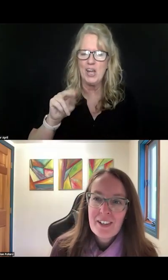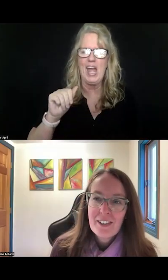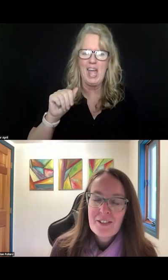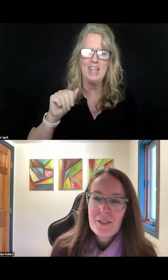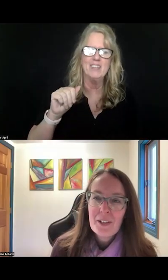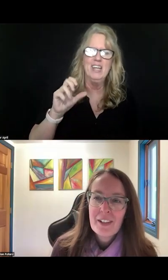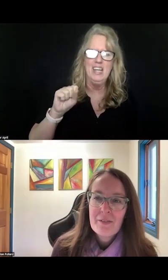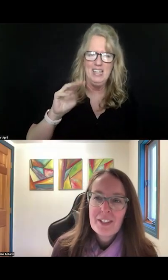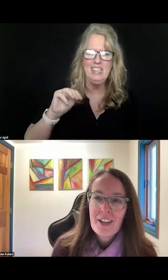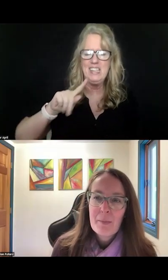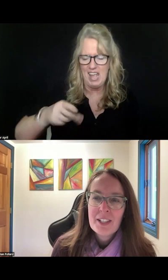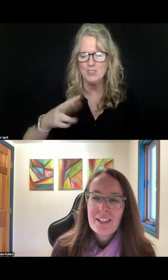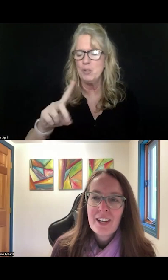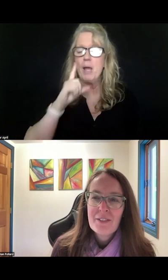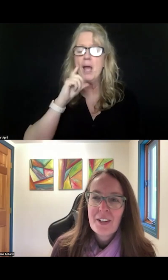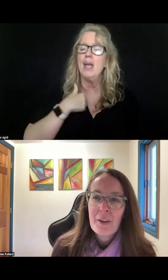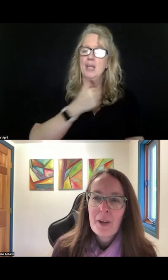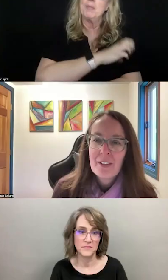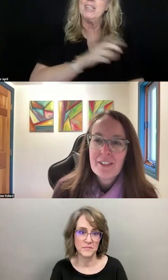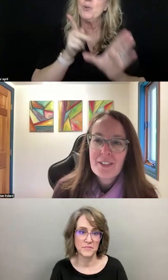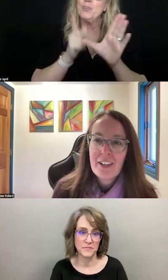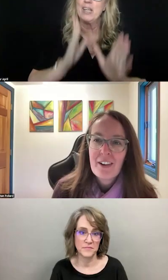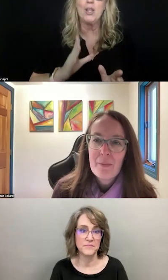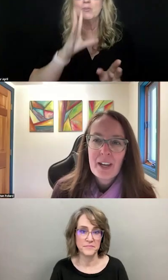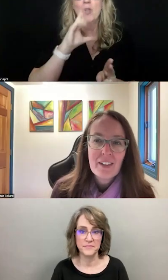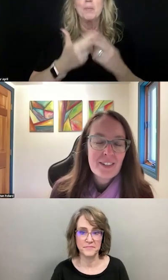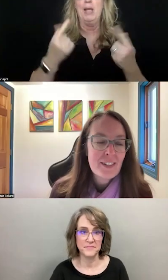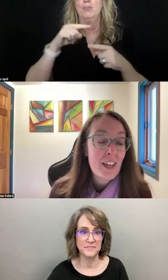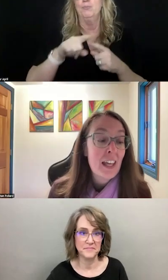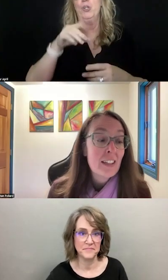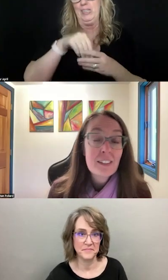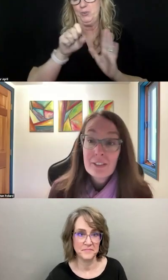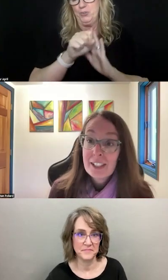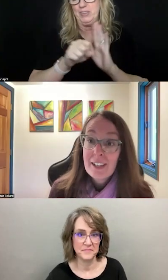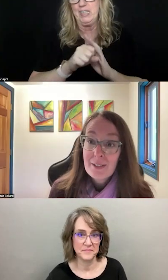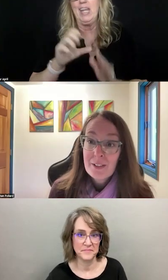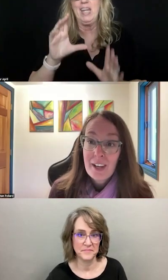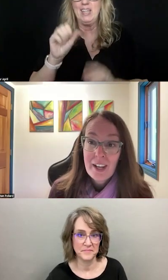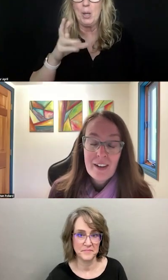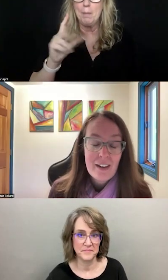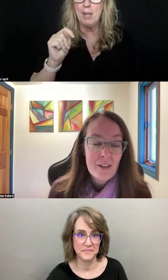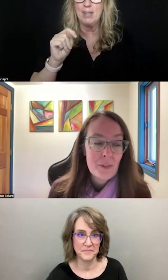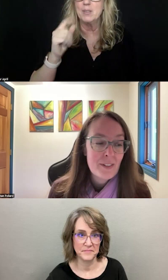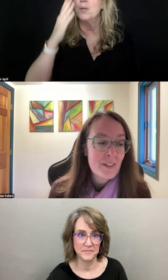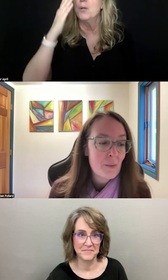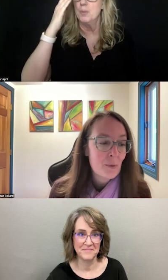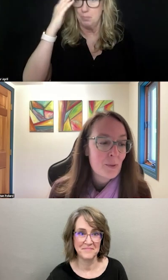clinical psychologist. So I love the timing today of talking about interstate compacts, since literally yesterday